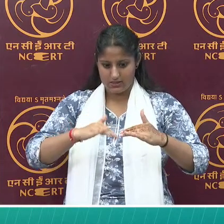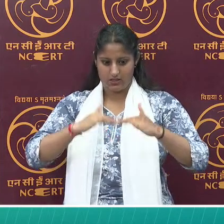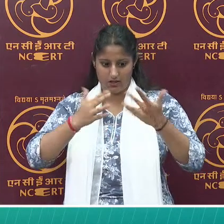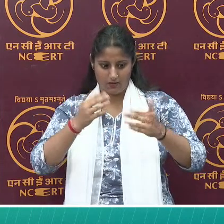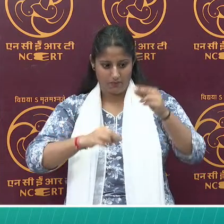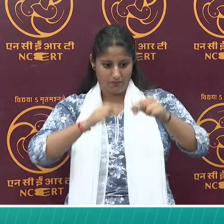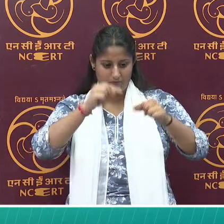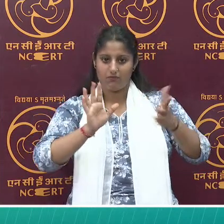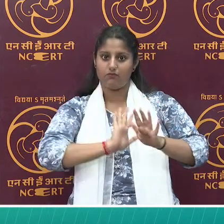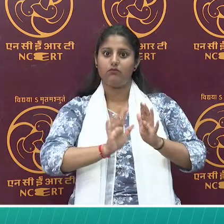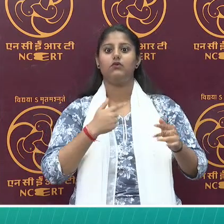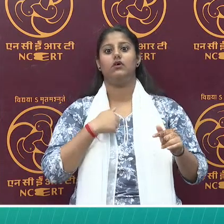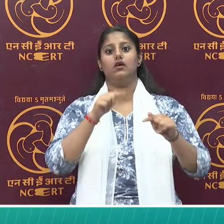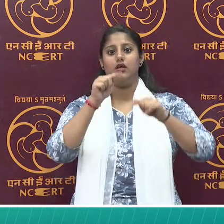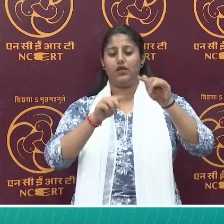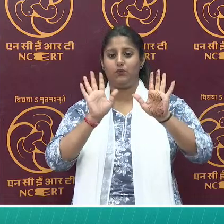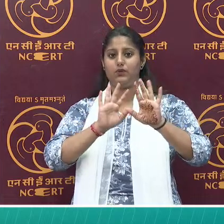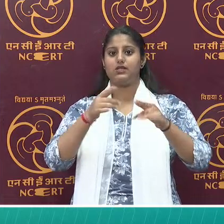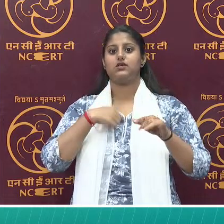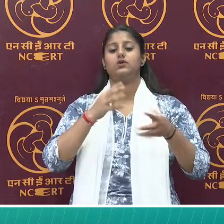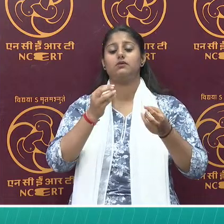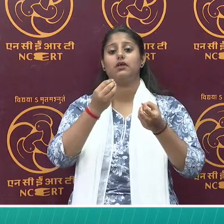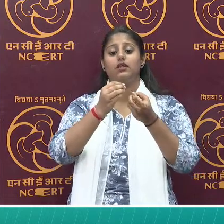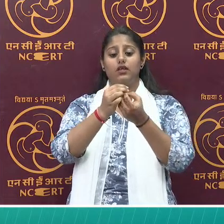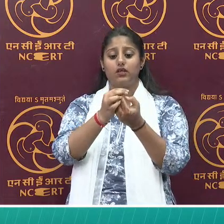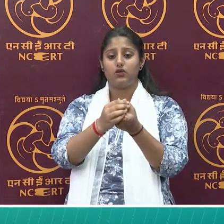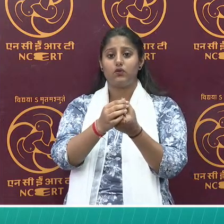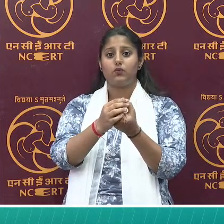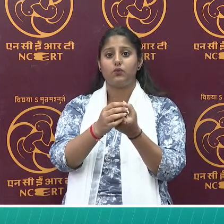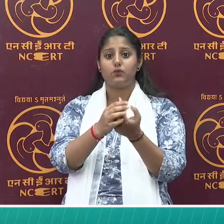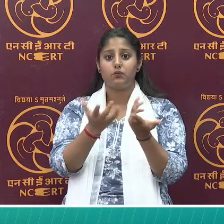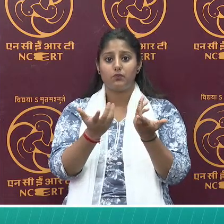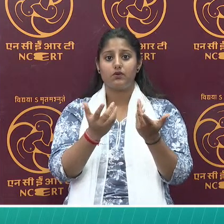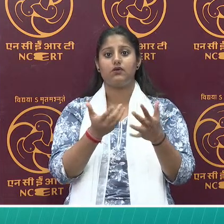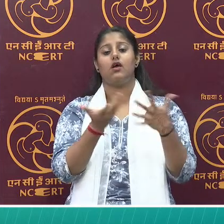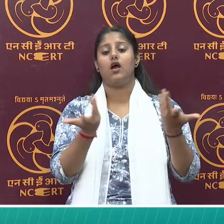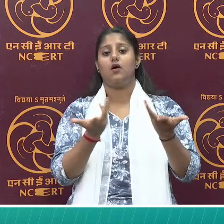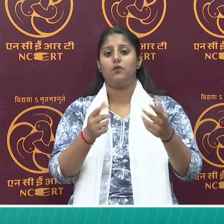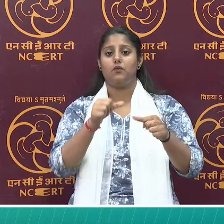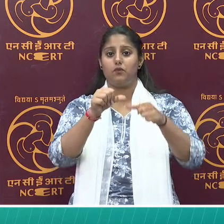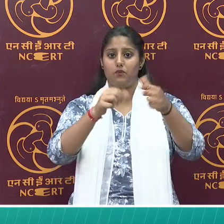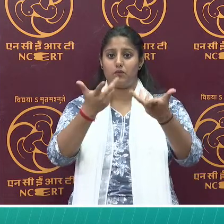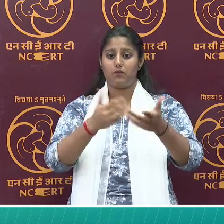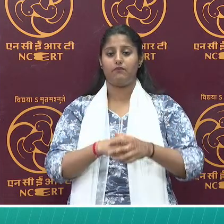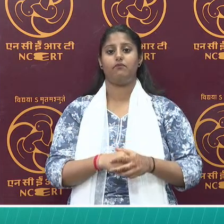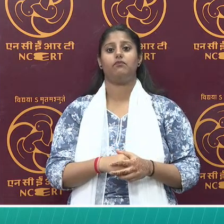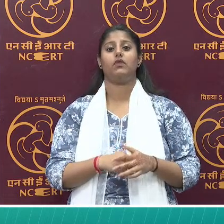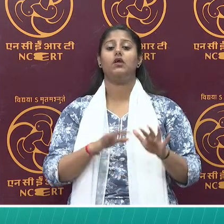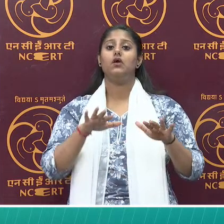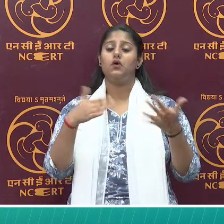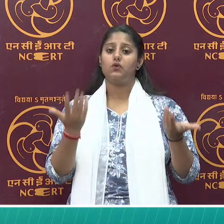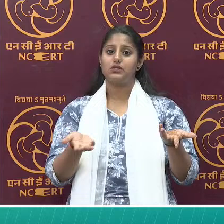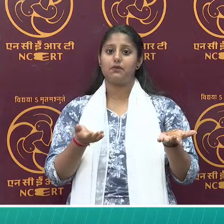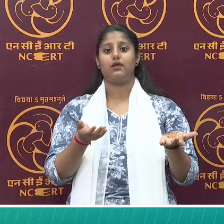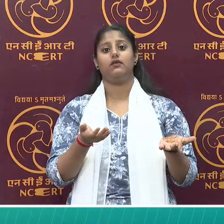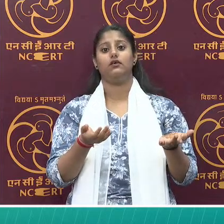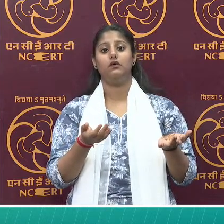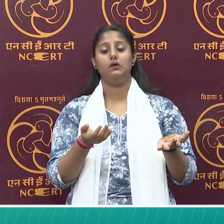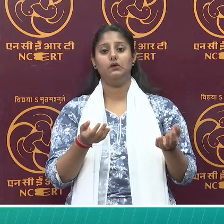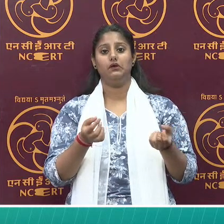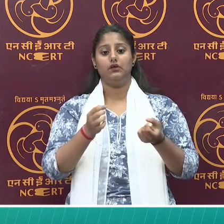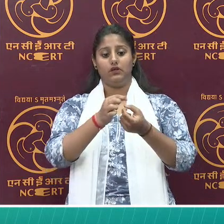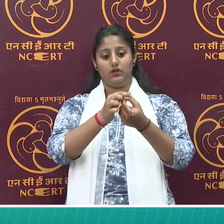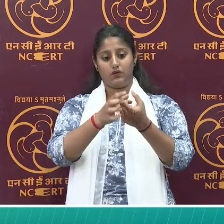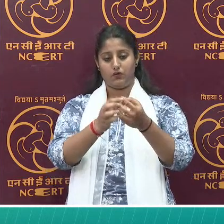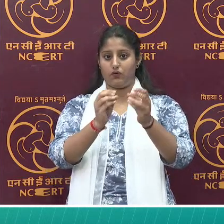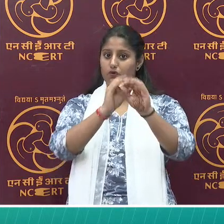to protect our crop from weeds. right. Next, after that, our crop is